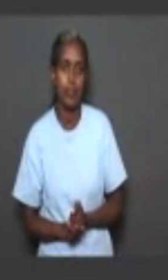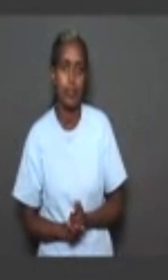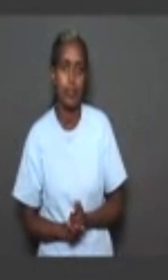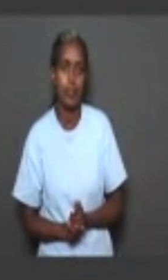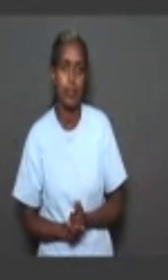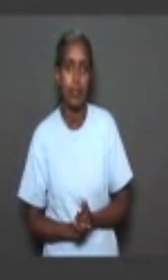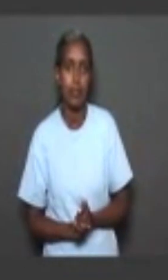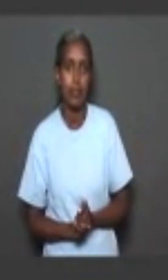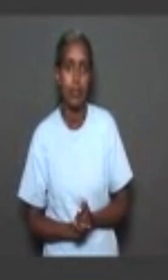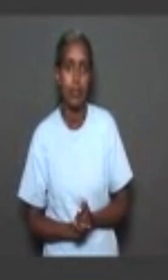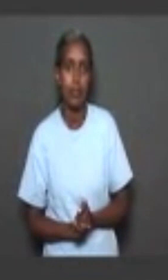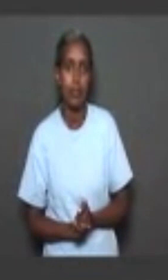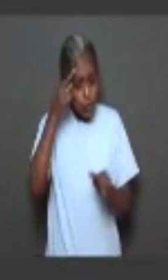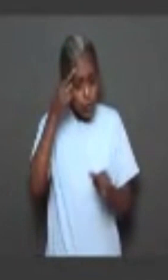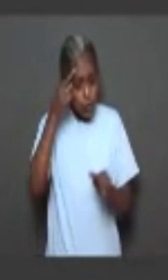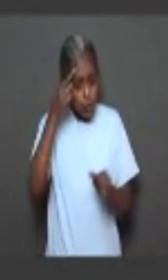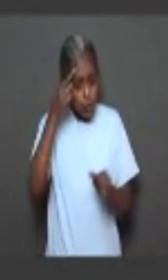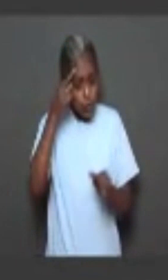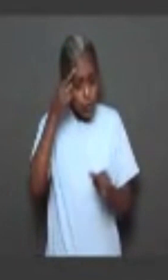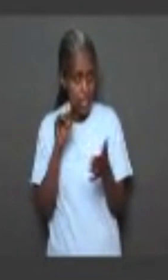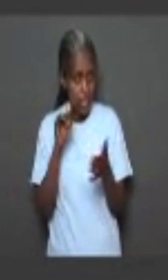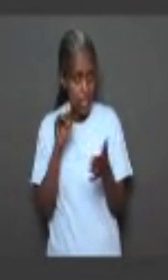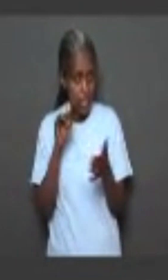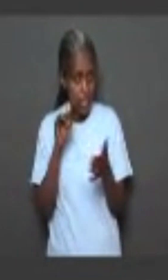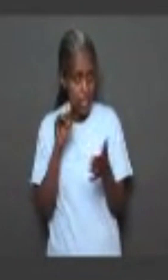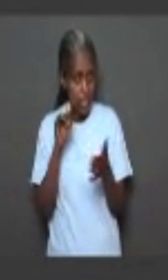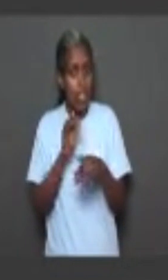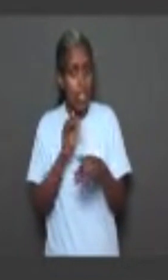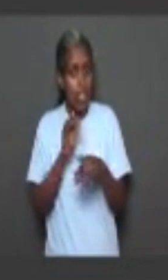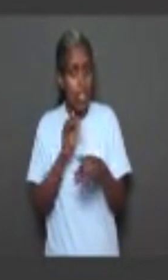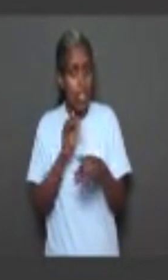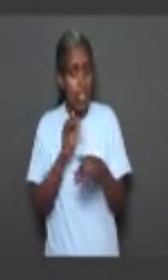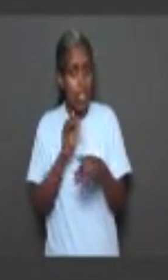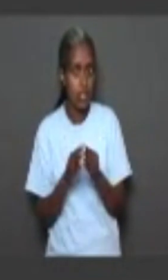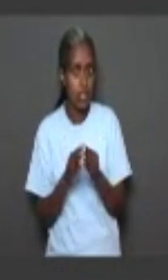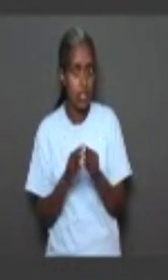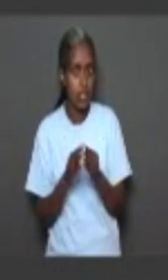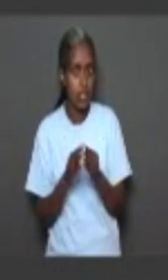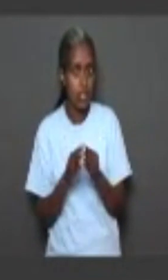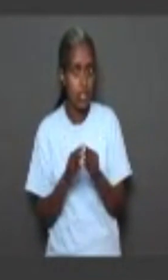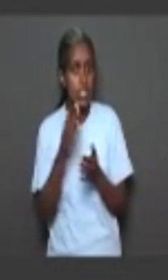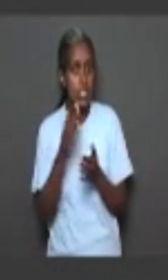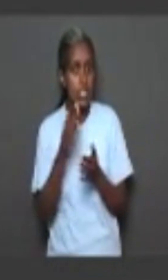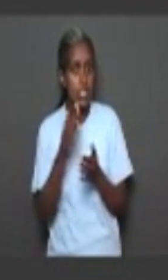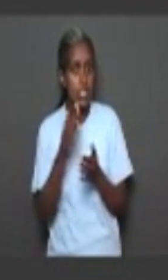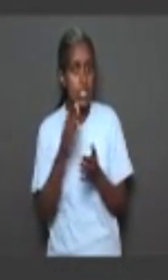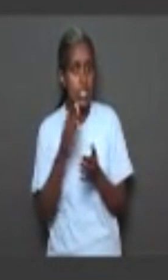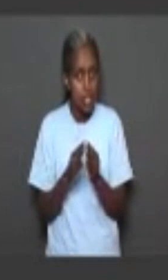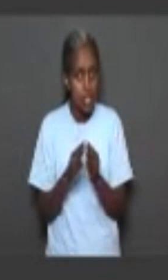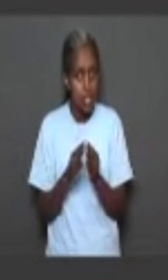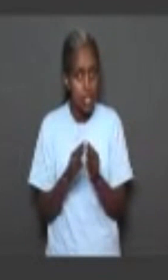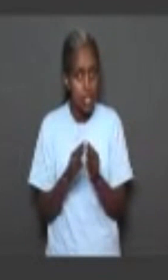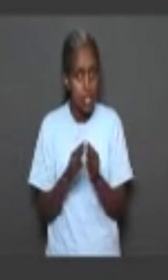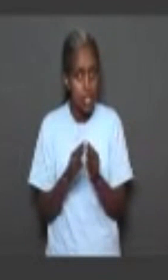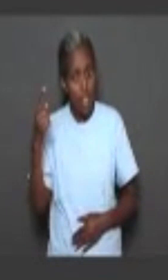Did you remember that null set is a subset of every set?